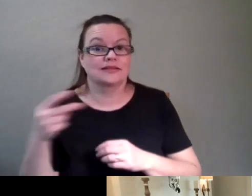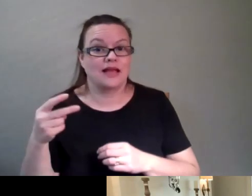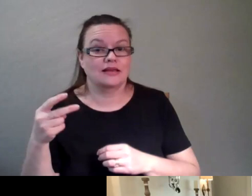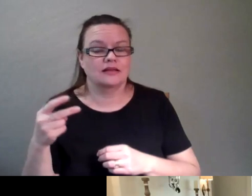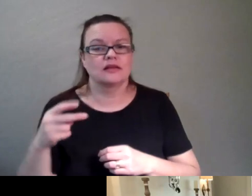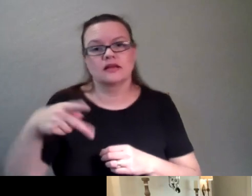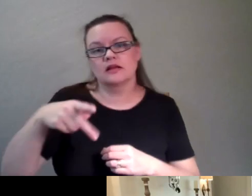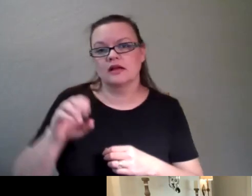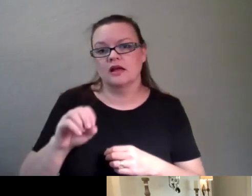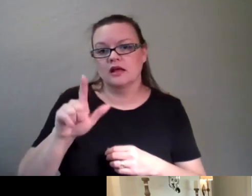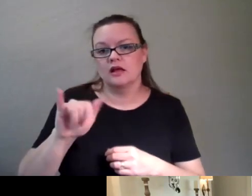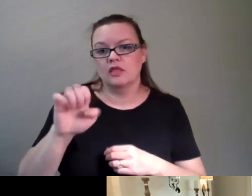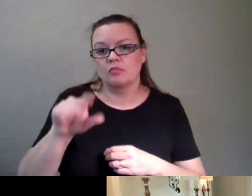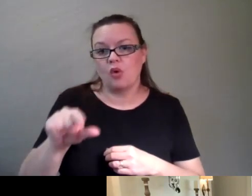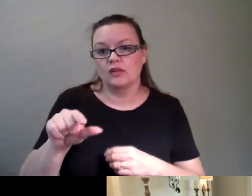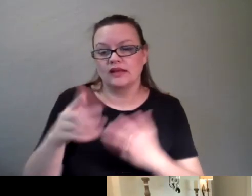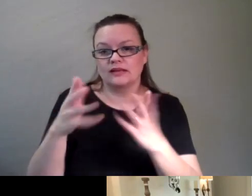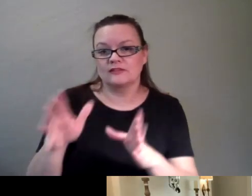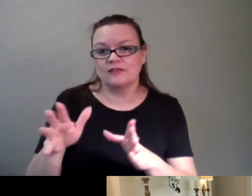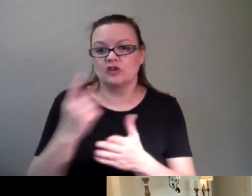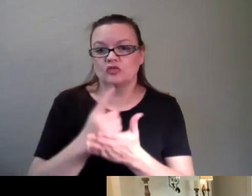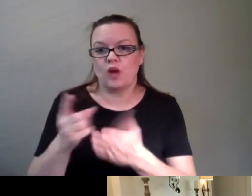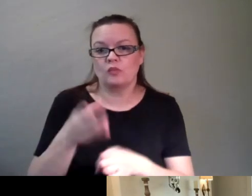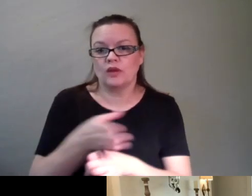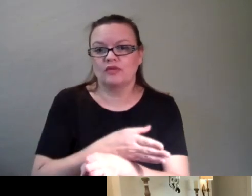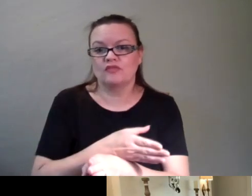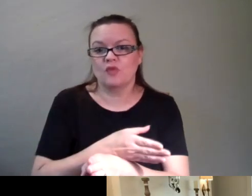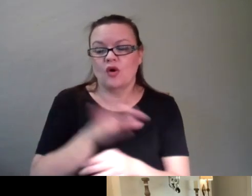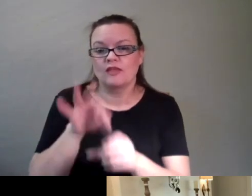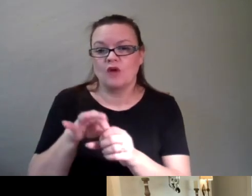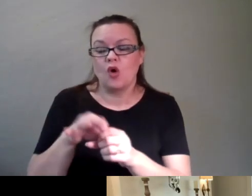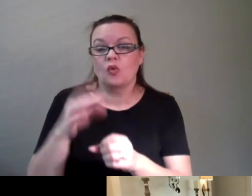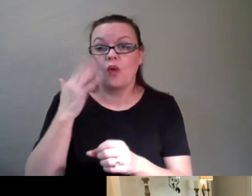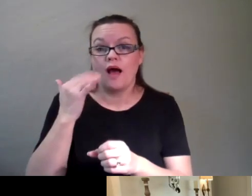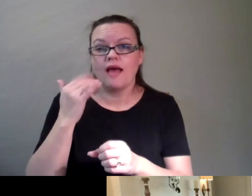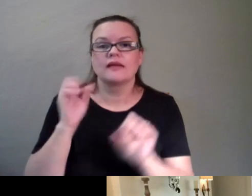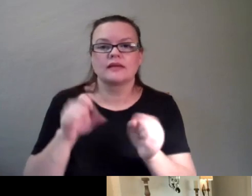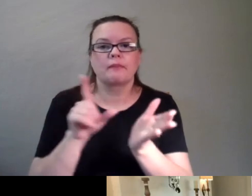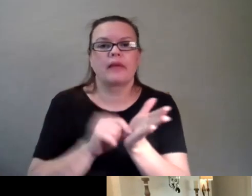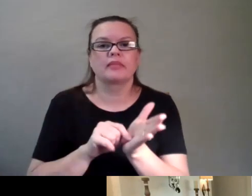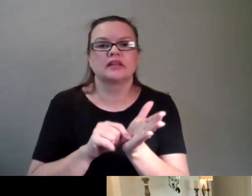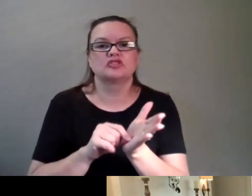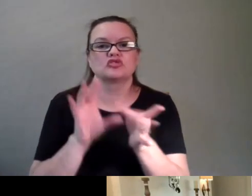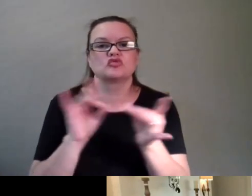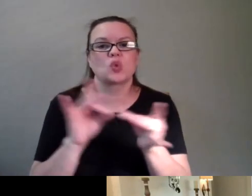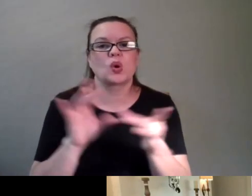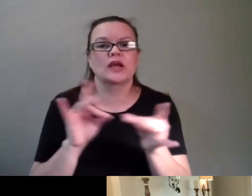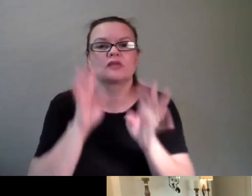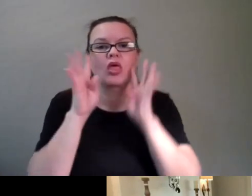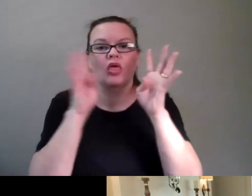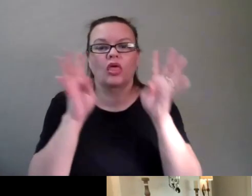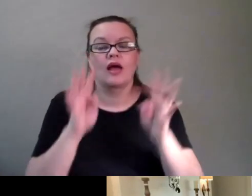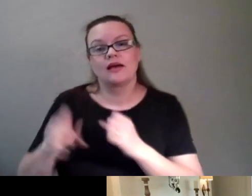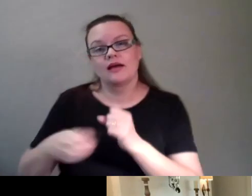a week out so they can then get those polling numbers in the stories in the newspaper or whatever. 2016 is a